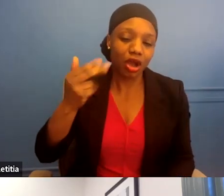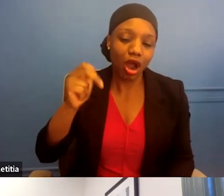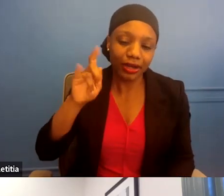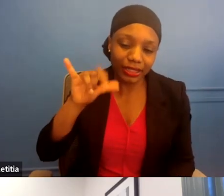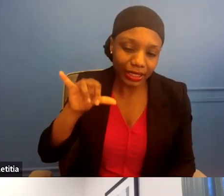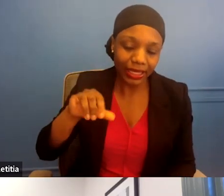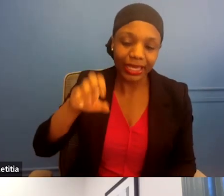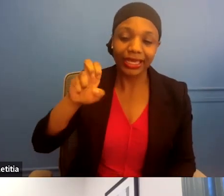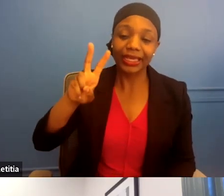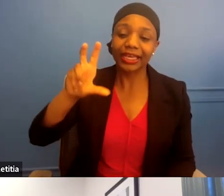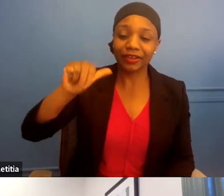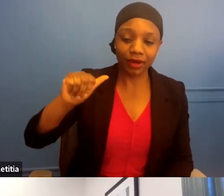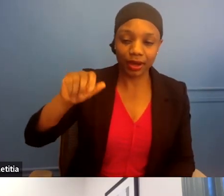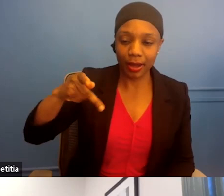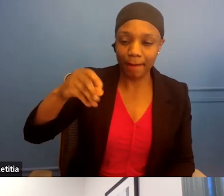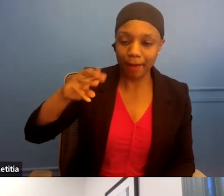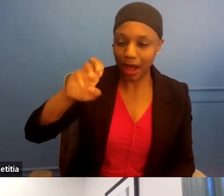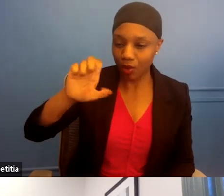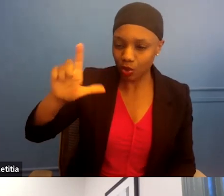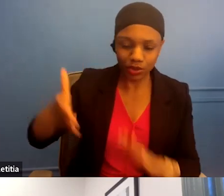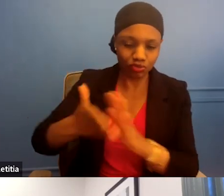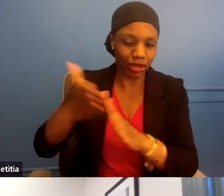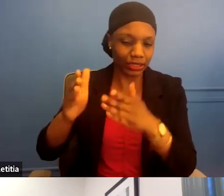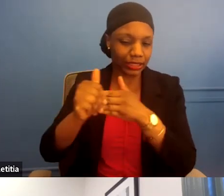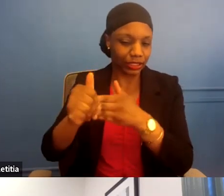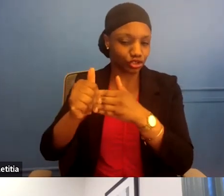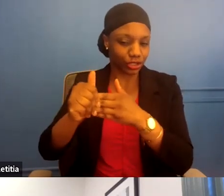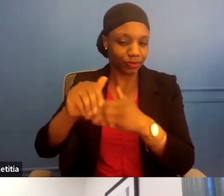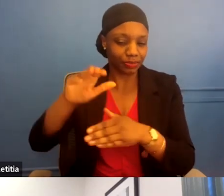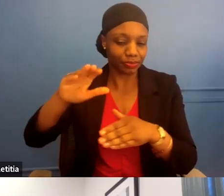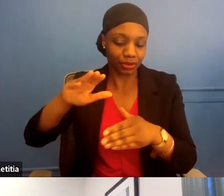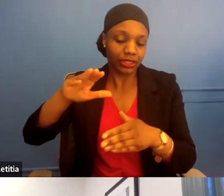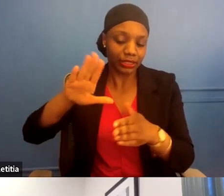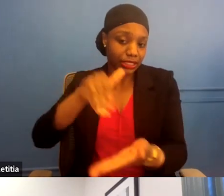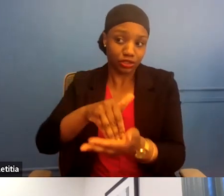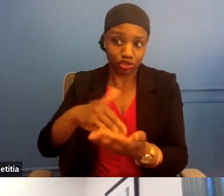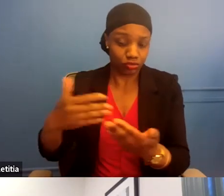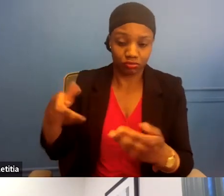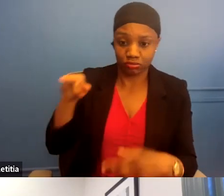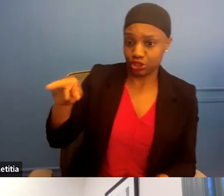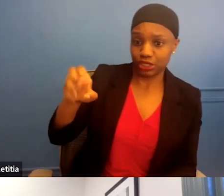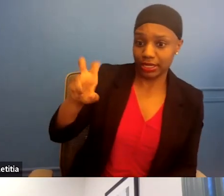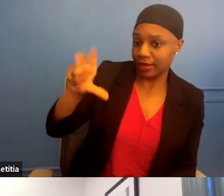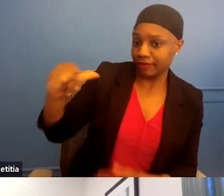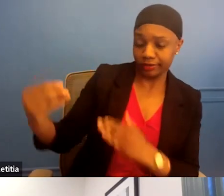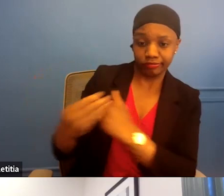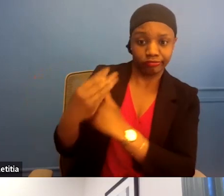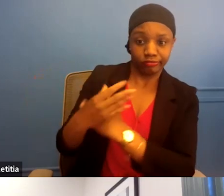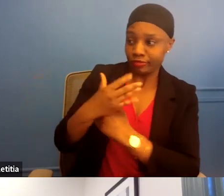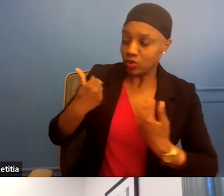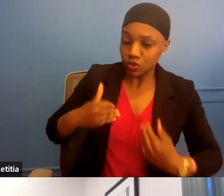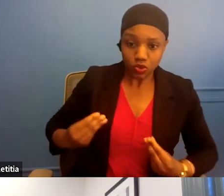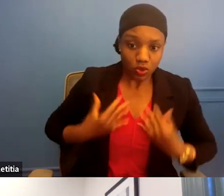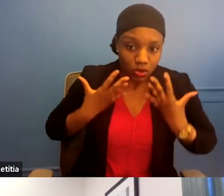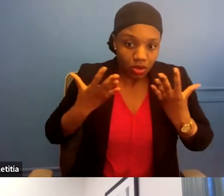Paus, who at one point ran the Leadership Center, who was also a big role model and source of inspiration for me to just continue to go bet